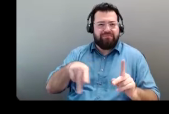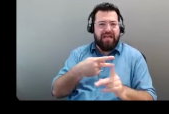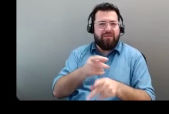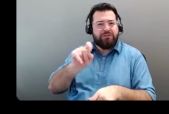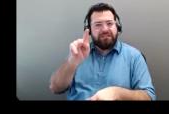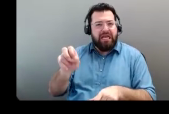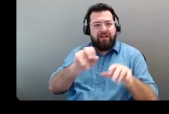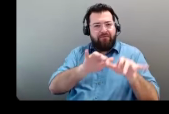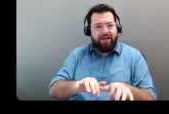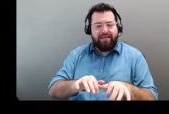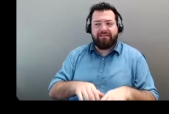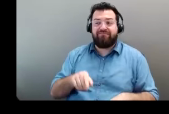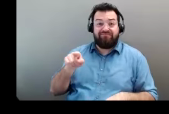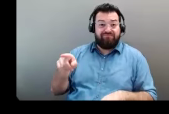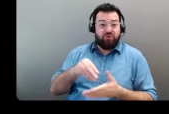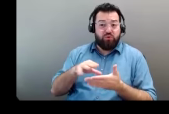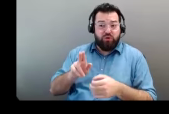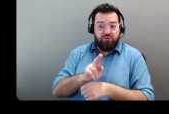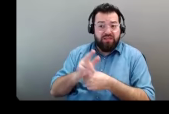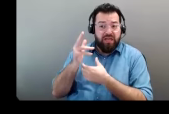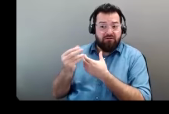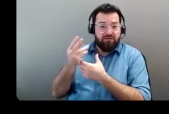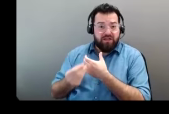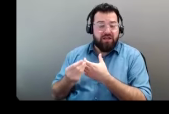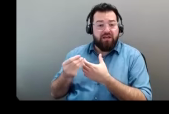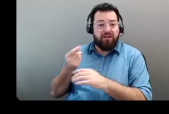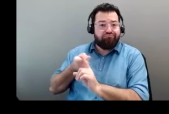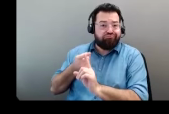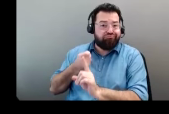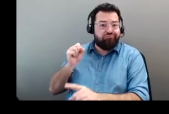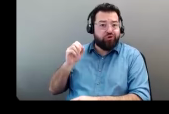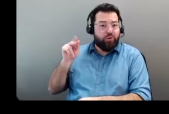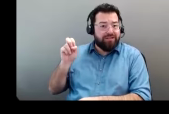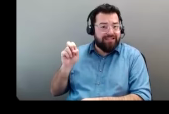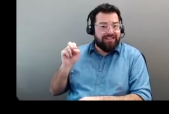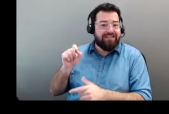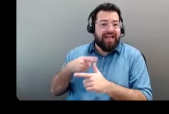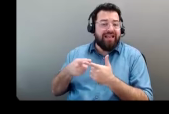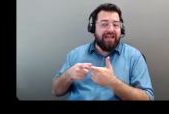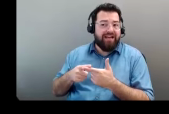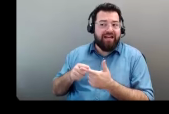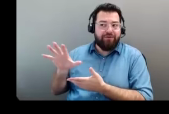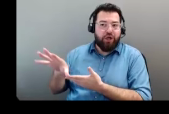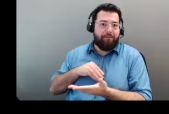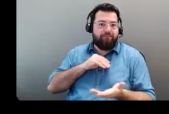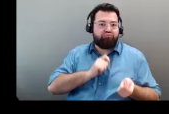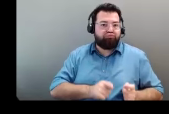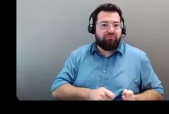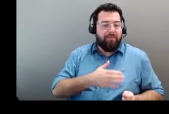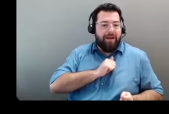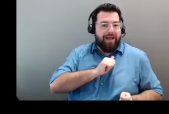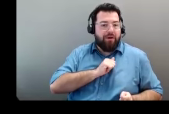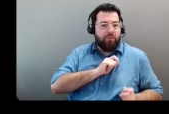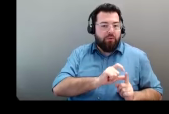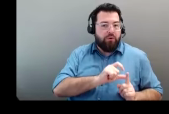Are they using outside sources and copy and pasting into their own words? And that's where things like similarity score on